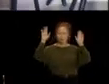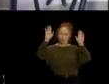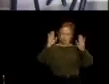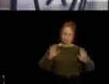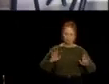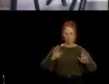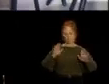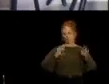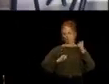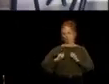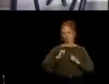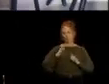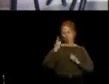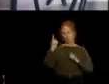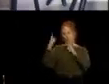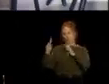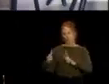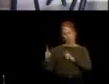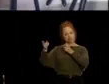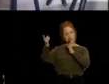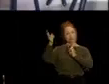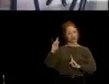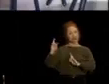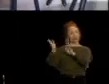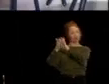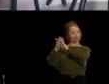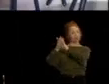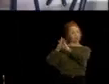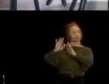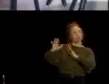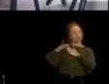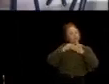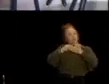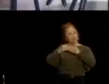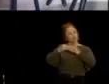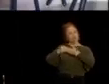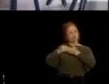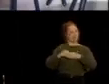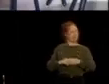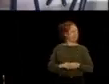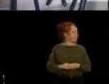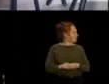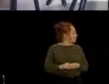one of the folks that we honored for their leadership